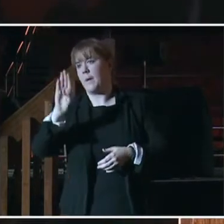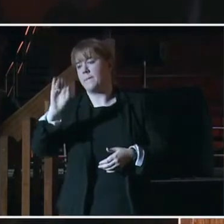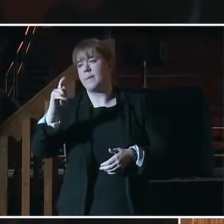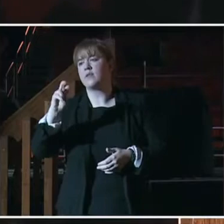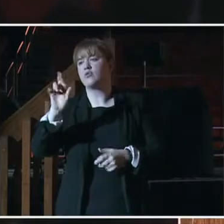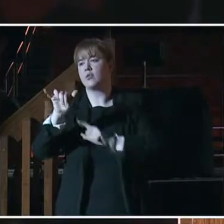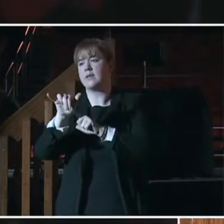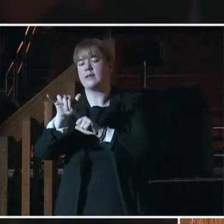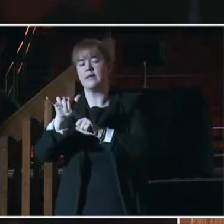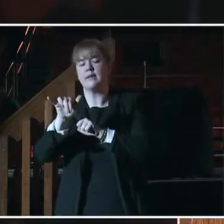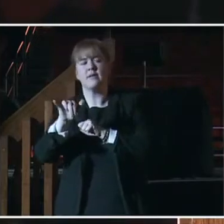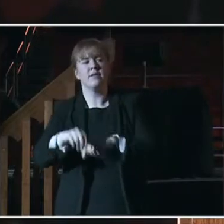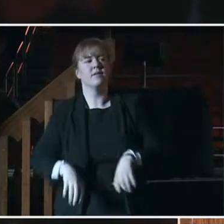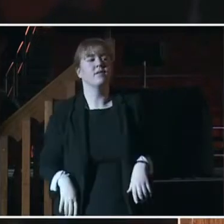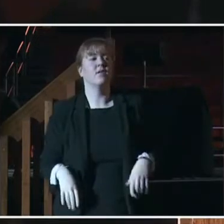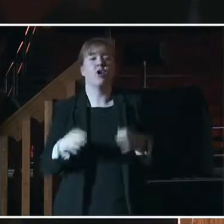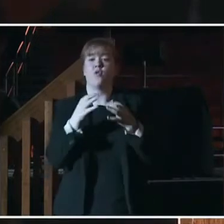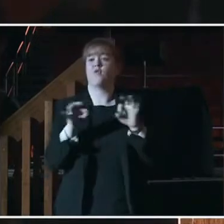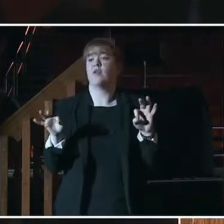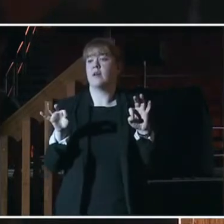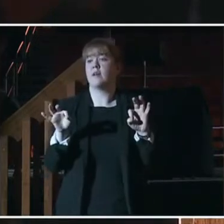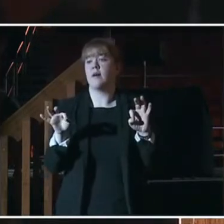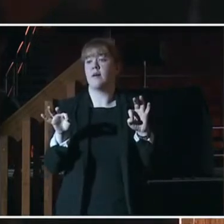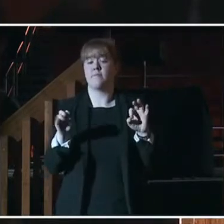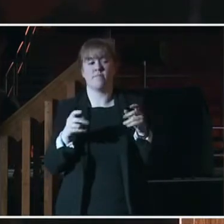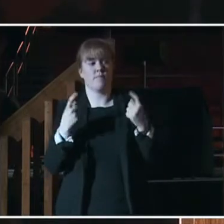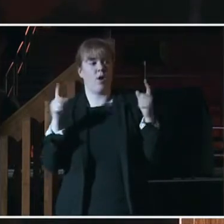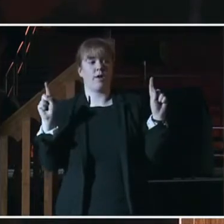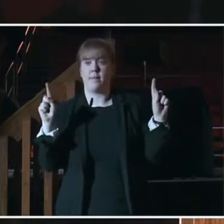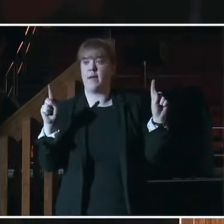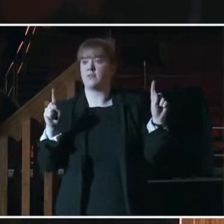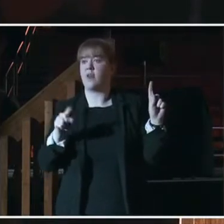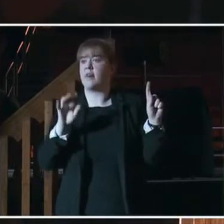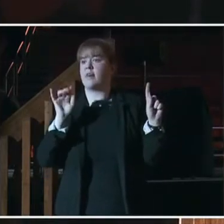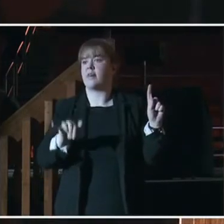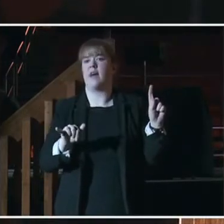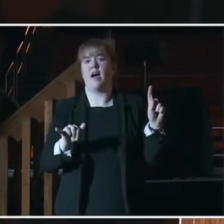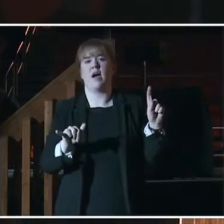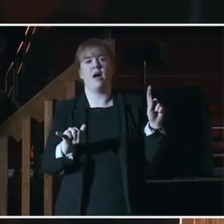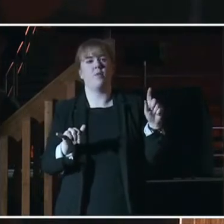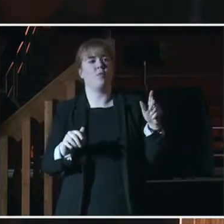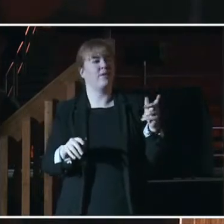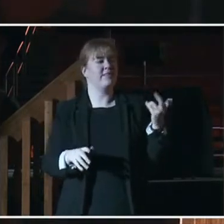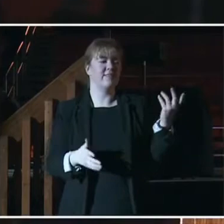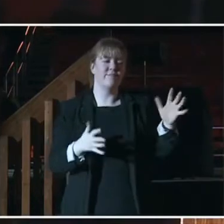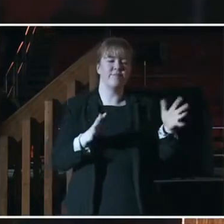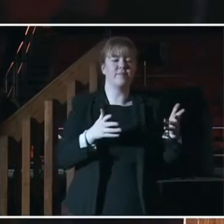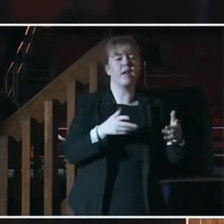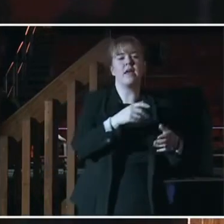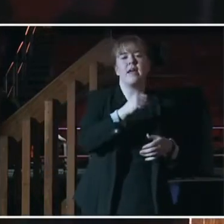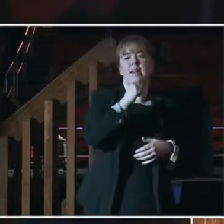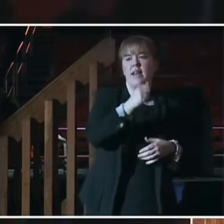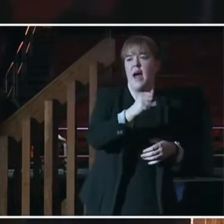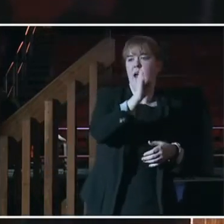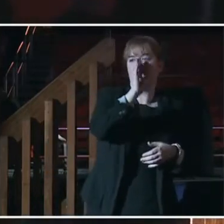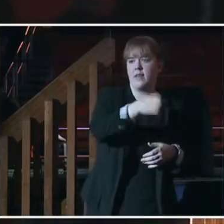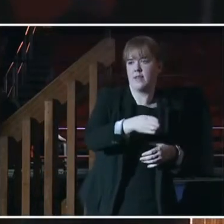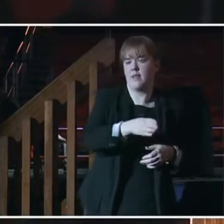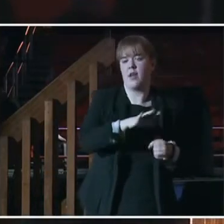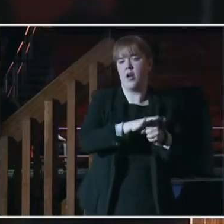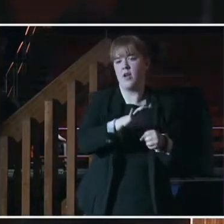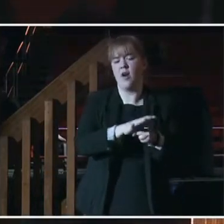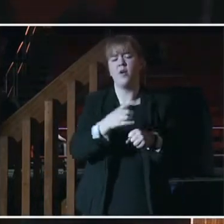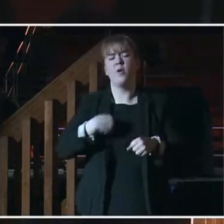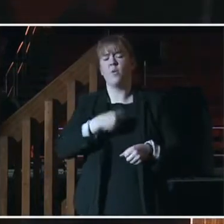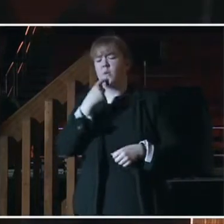So emancipation, the Emancipation Proclamation, was too figurative and not literal enough. We were told